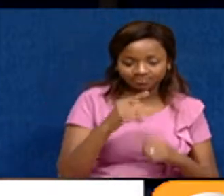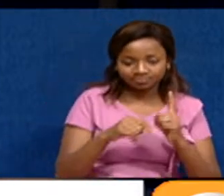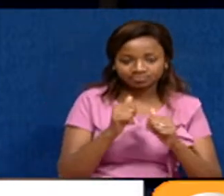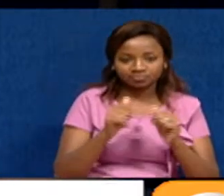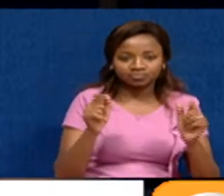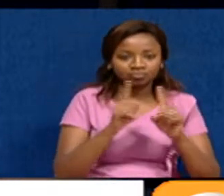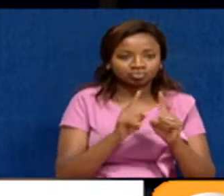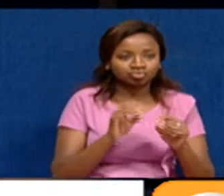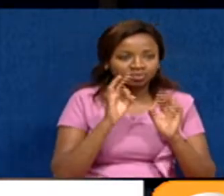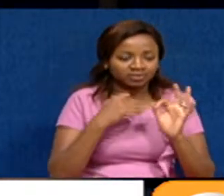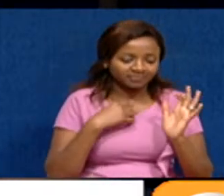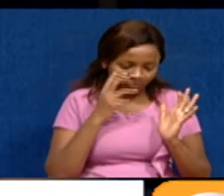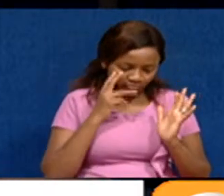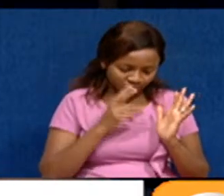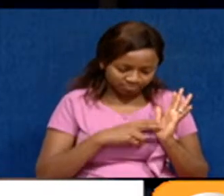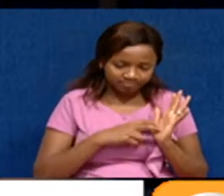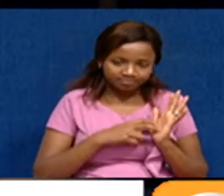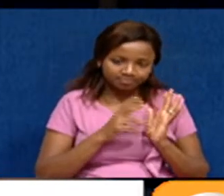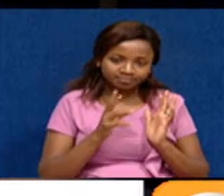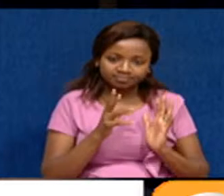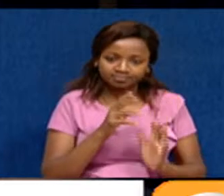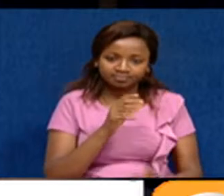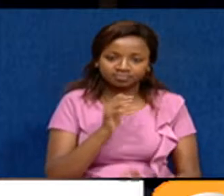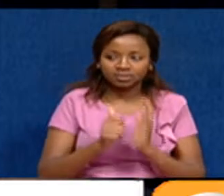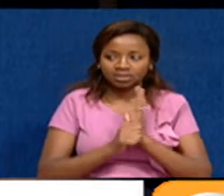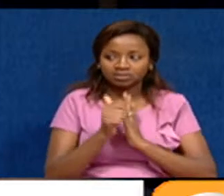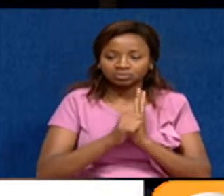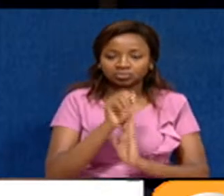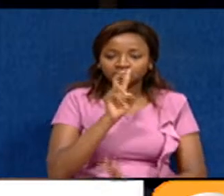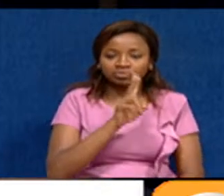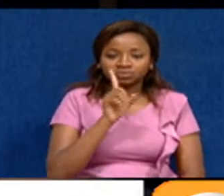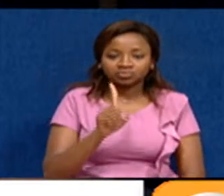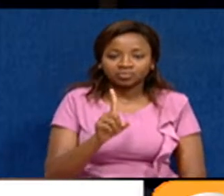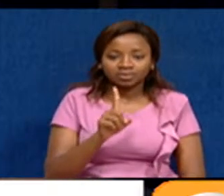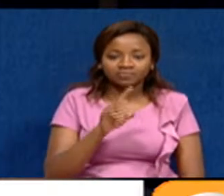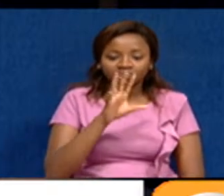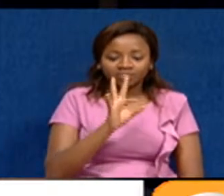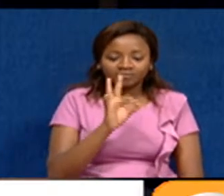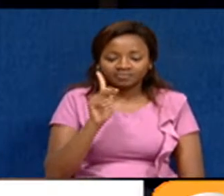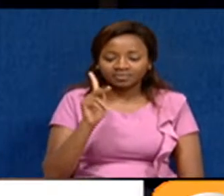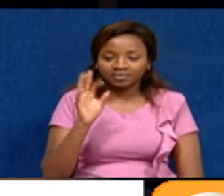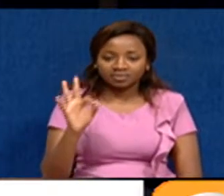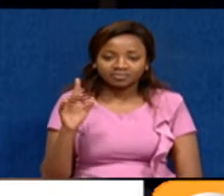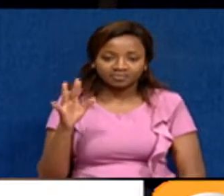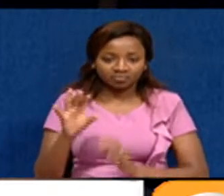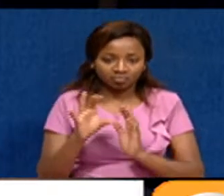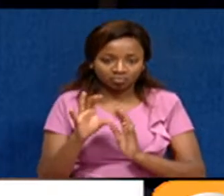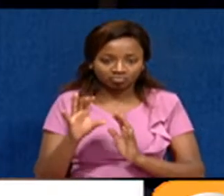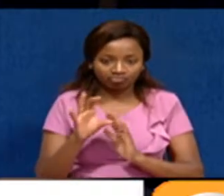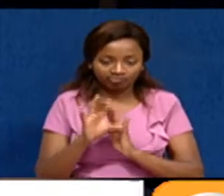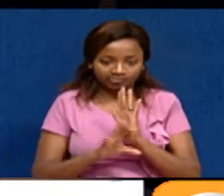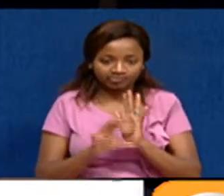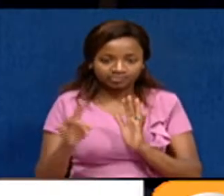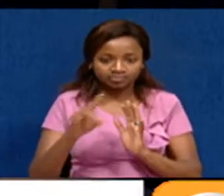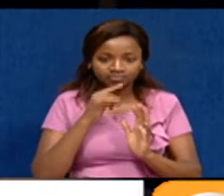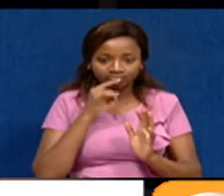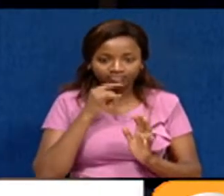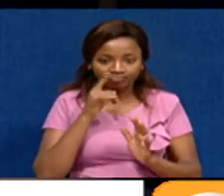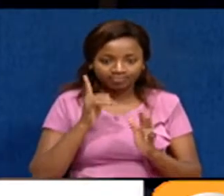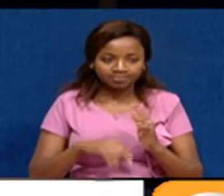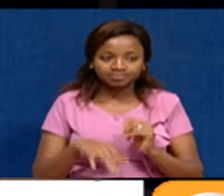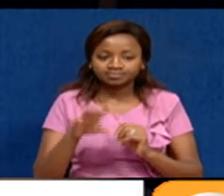21, I think, of the FKF constitution, it mentions the fact that FKF as